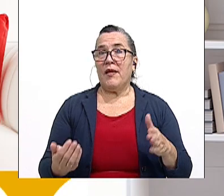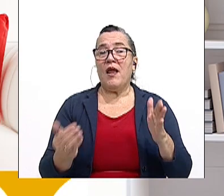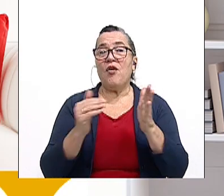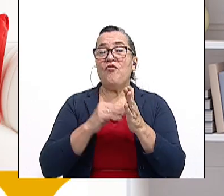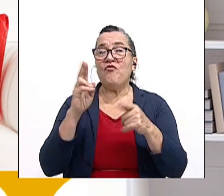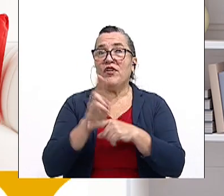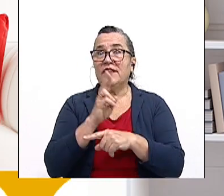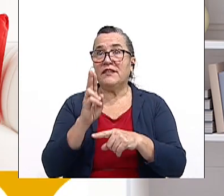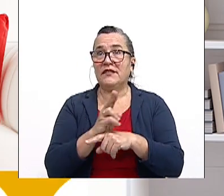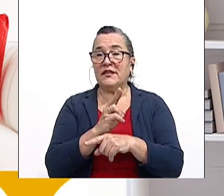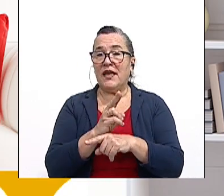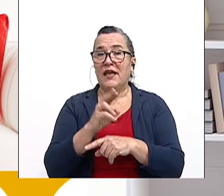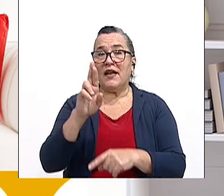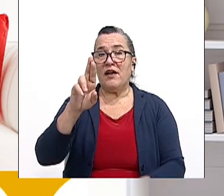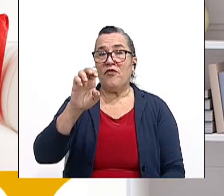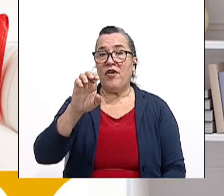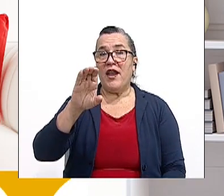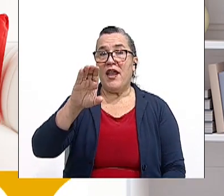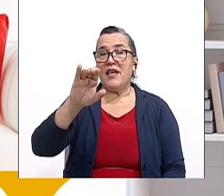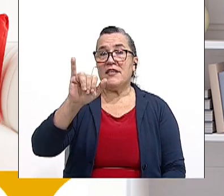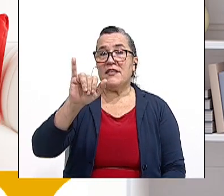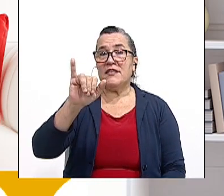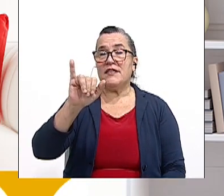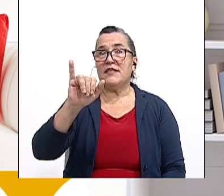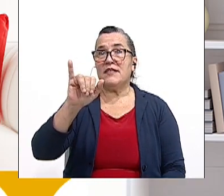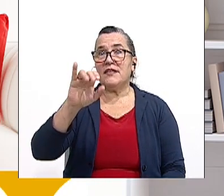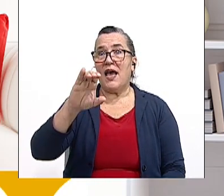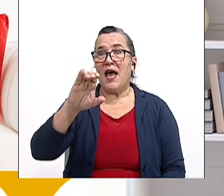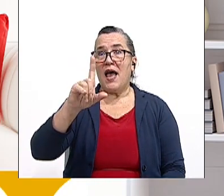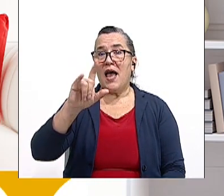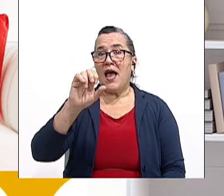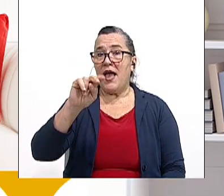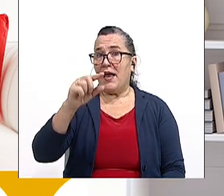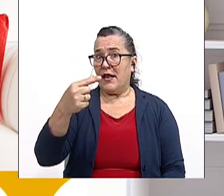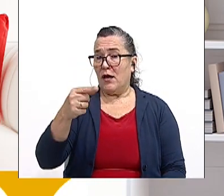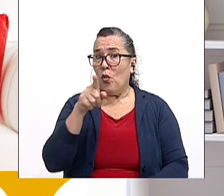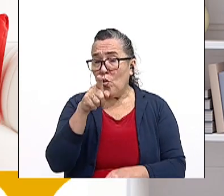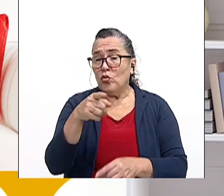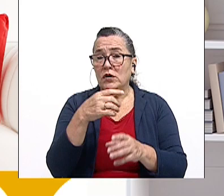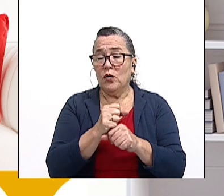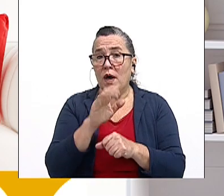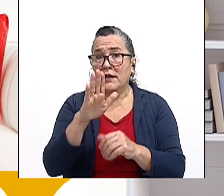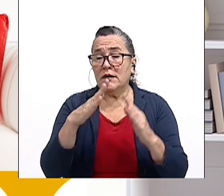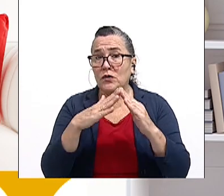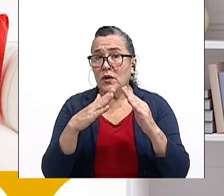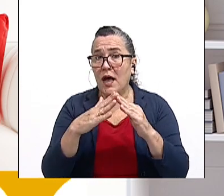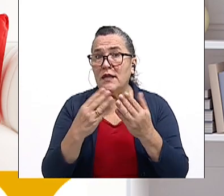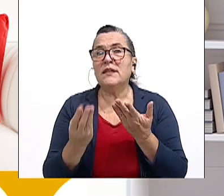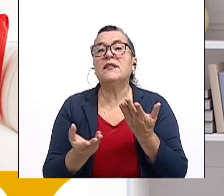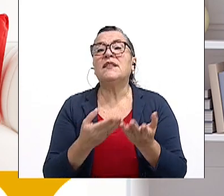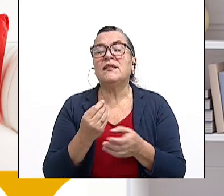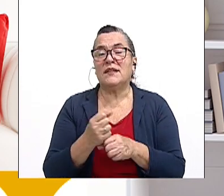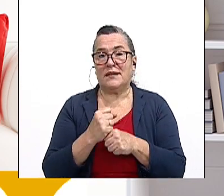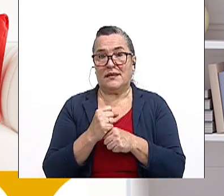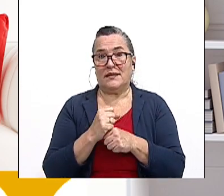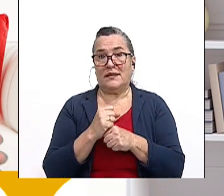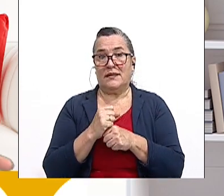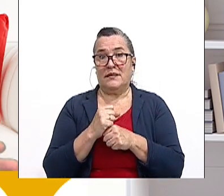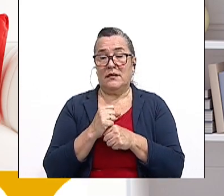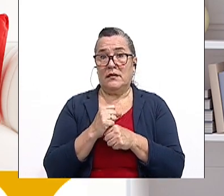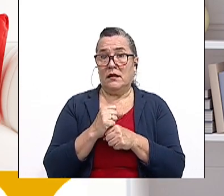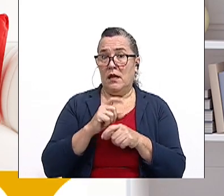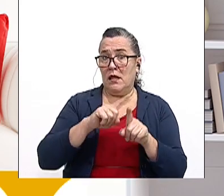recycling. Okay, here you have recycling. Do you recycle in your house? What do you do? Do you